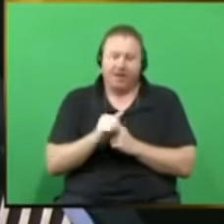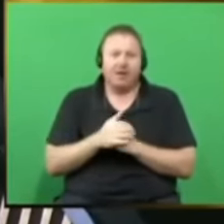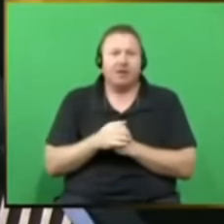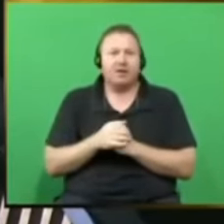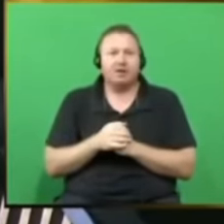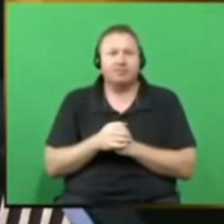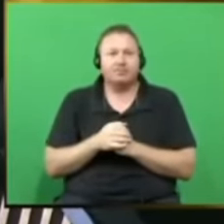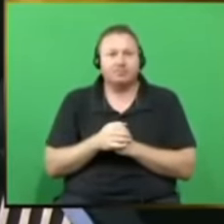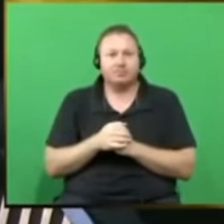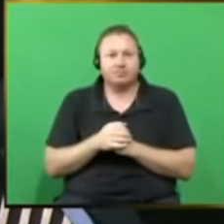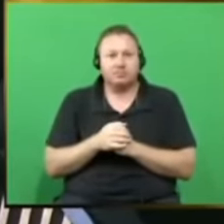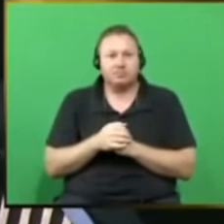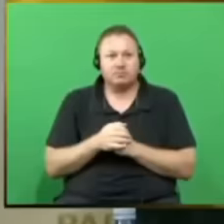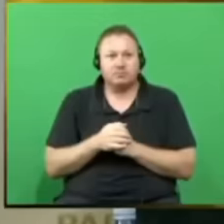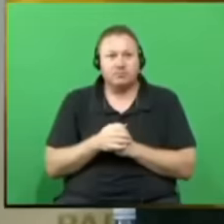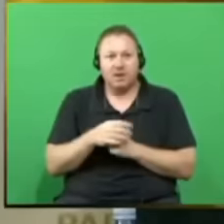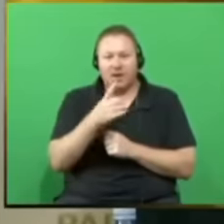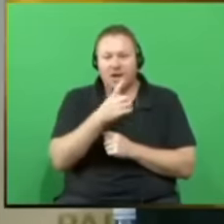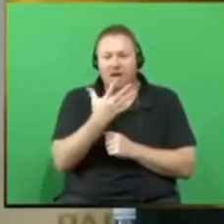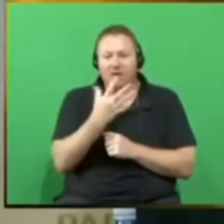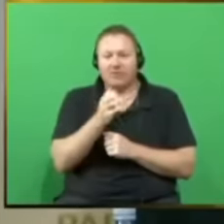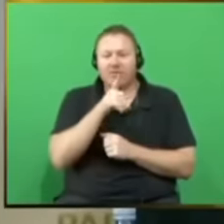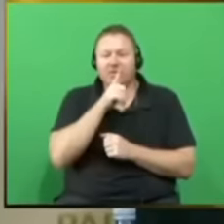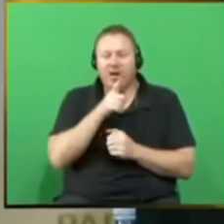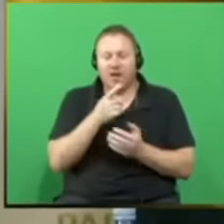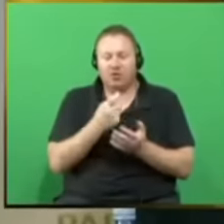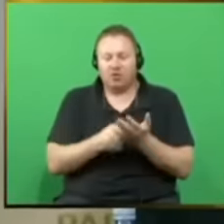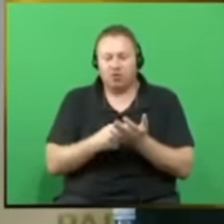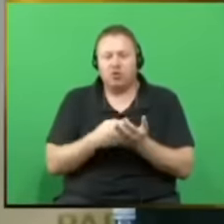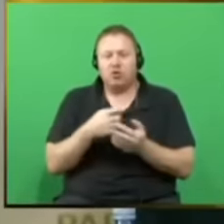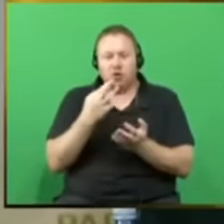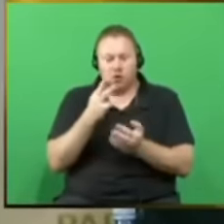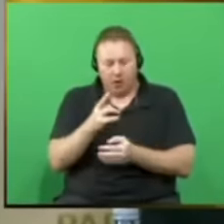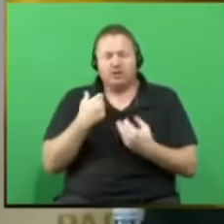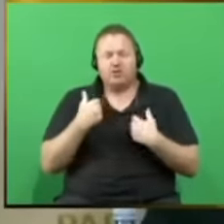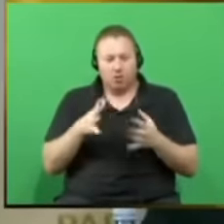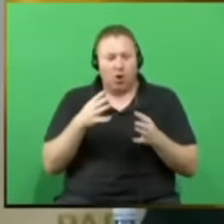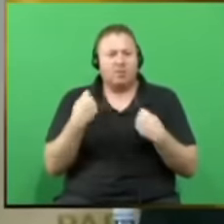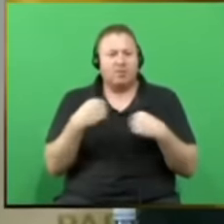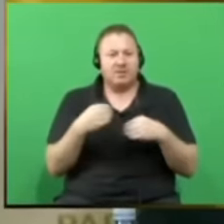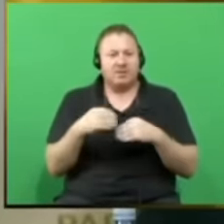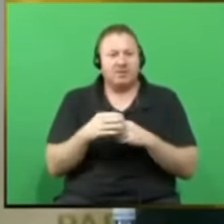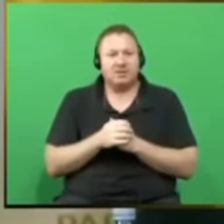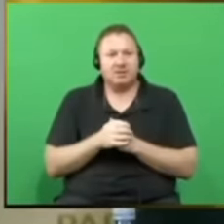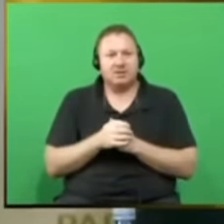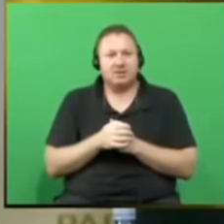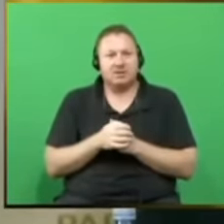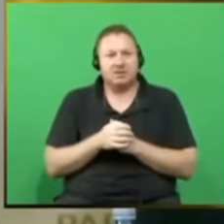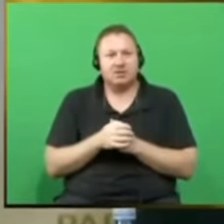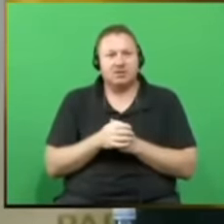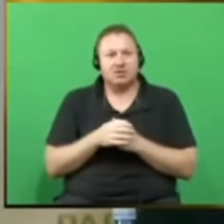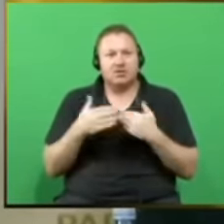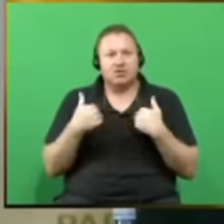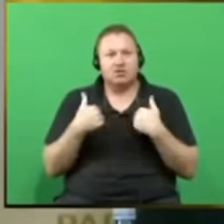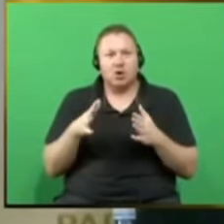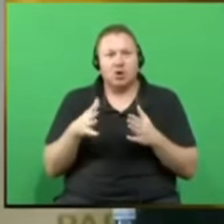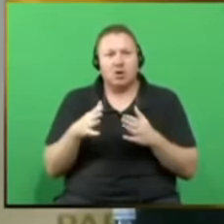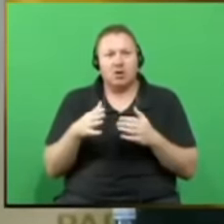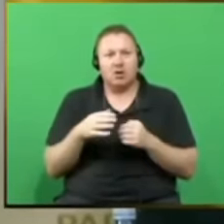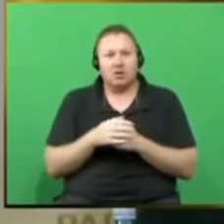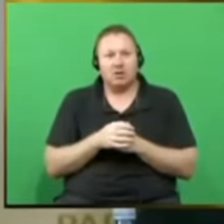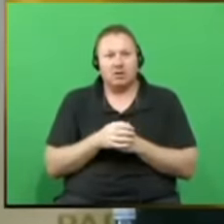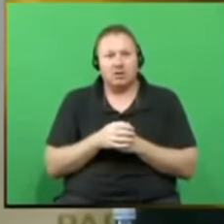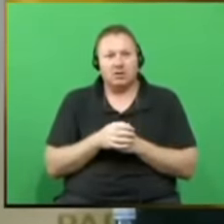They came back here, got 150,000 rand to get their business going, and started